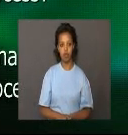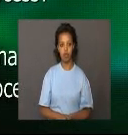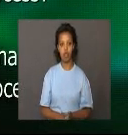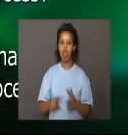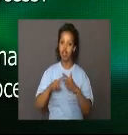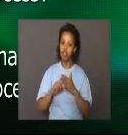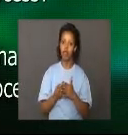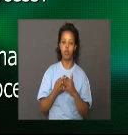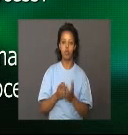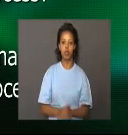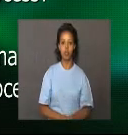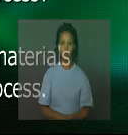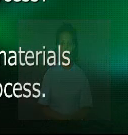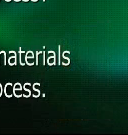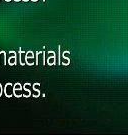Begin.